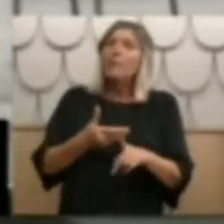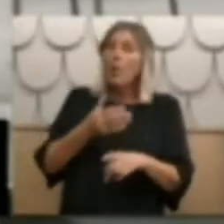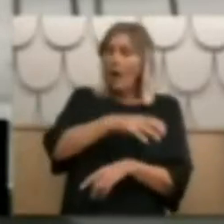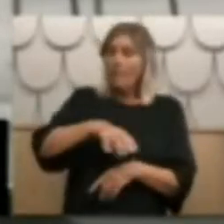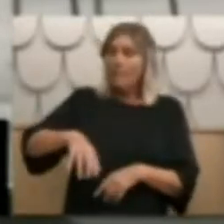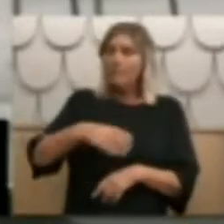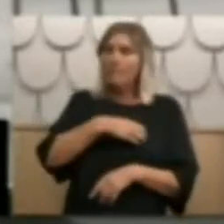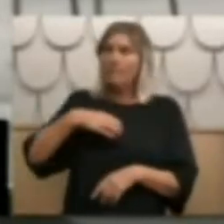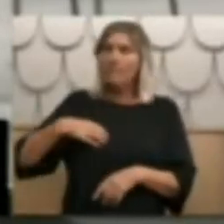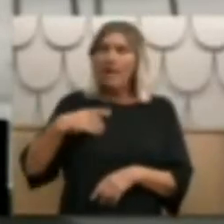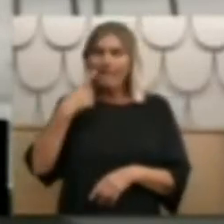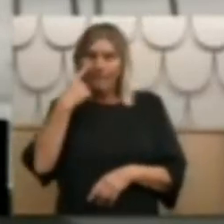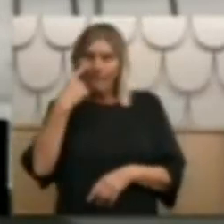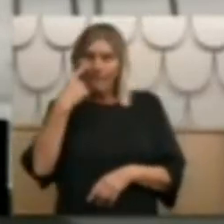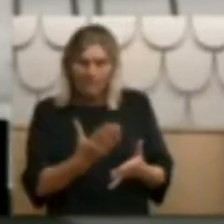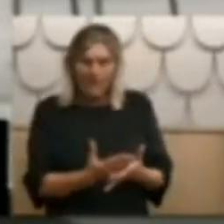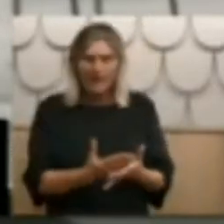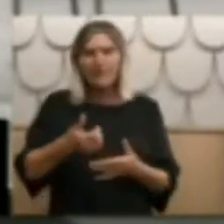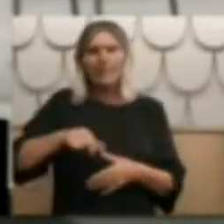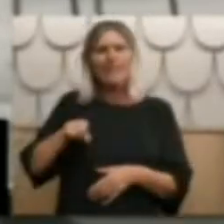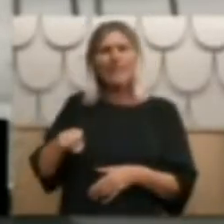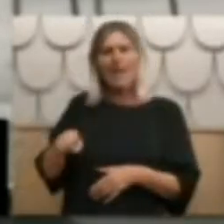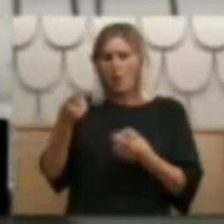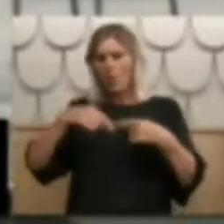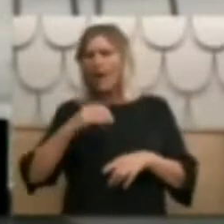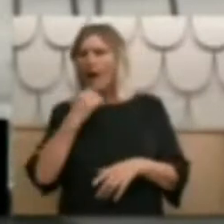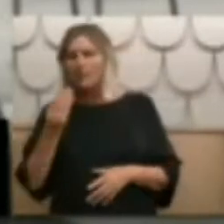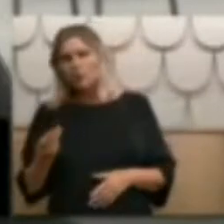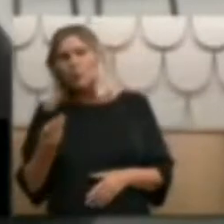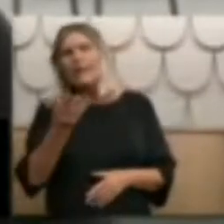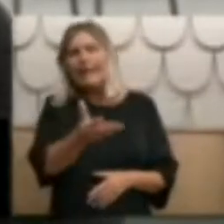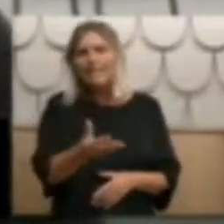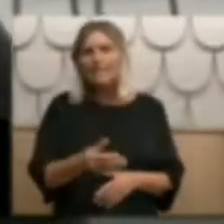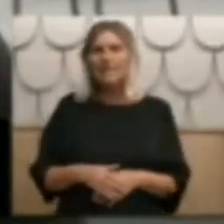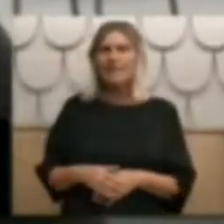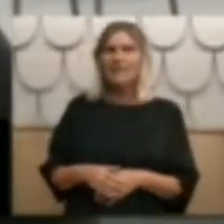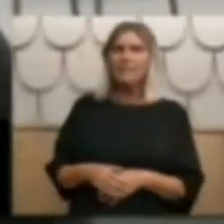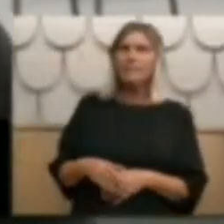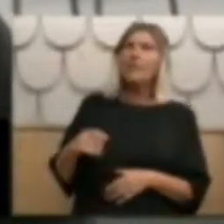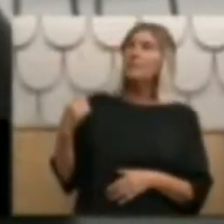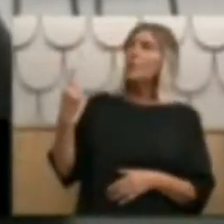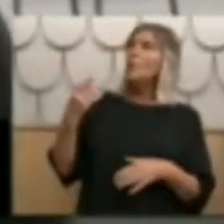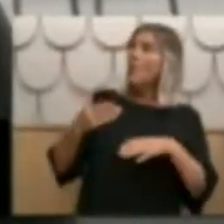finder, then determiner of the quantum, while at the same time employed by and answerable to